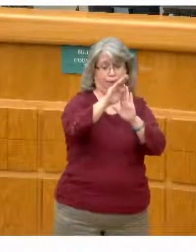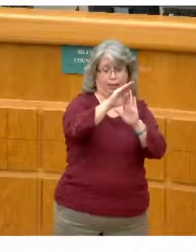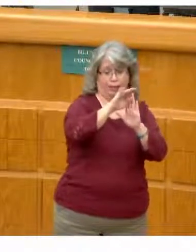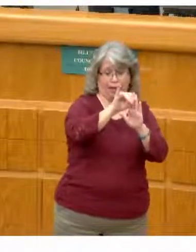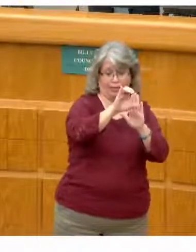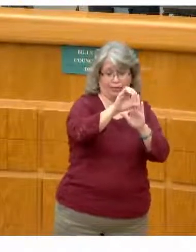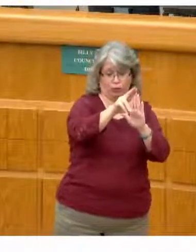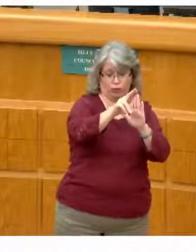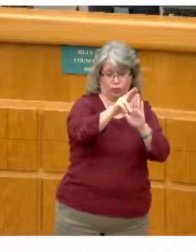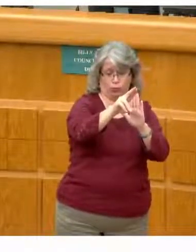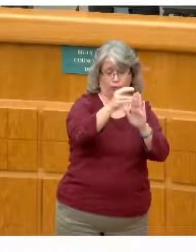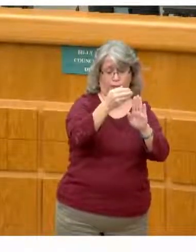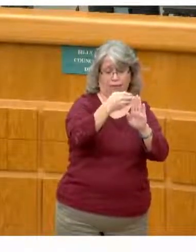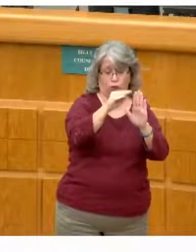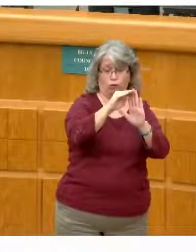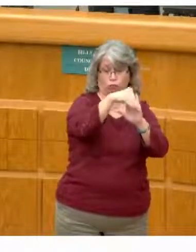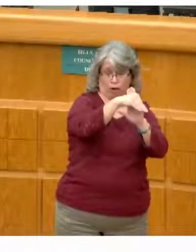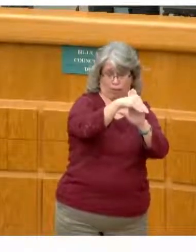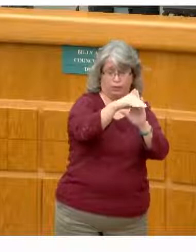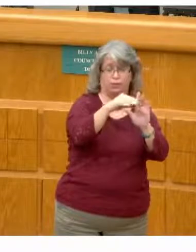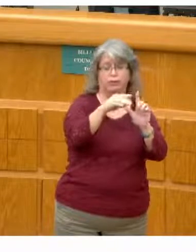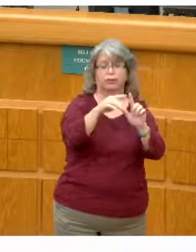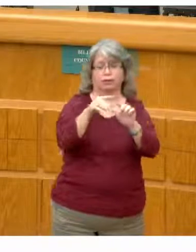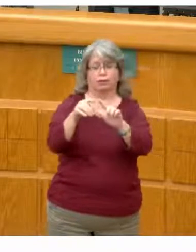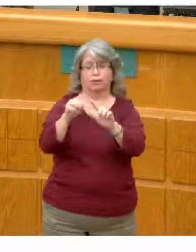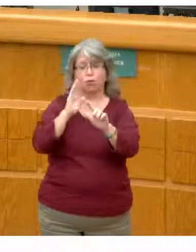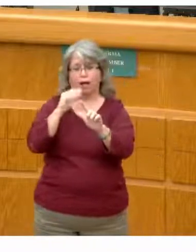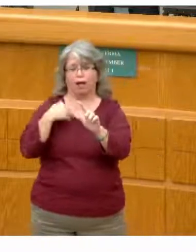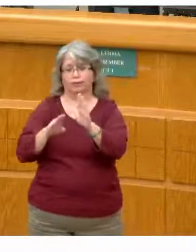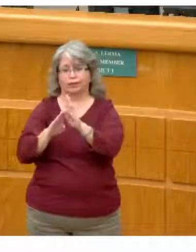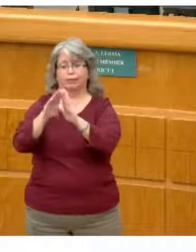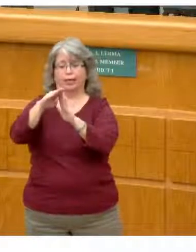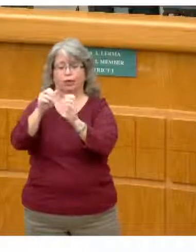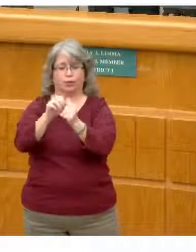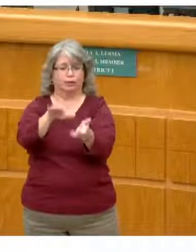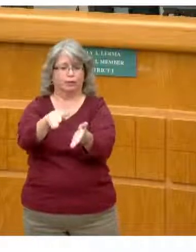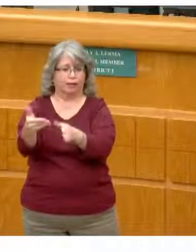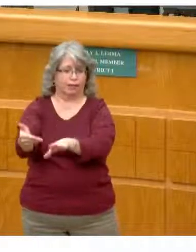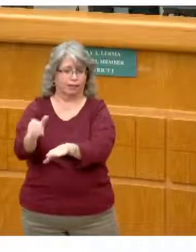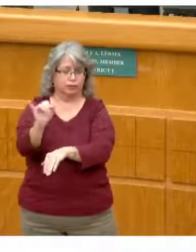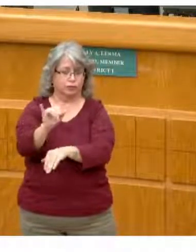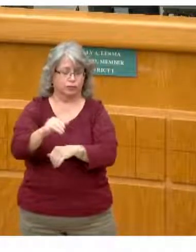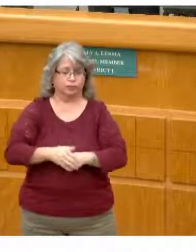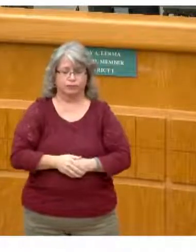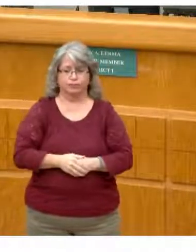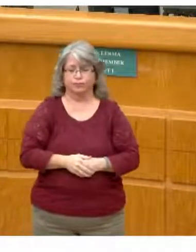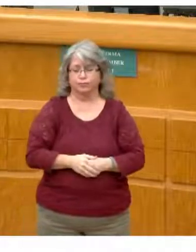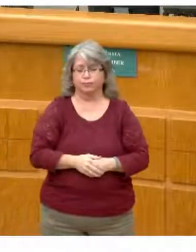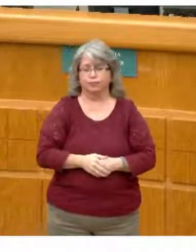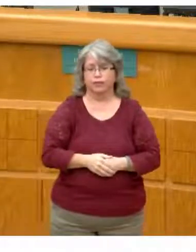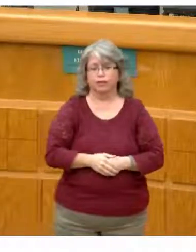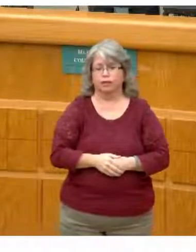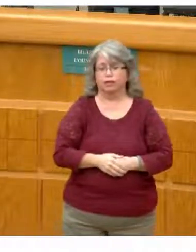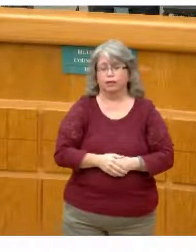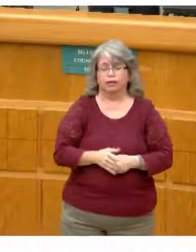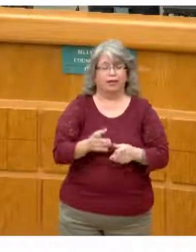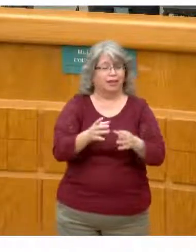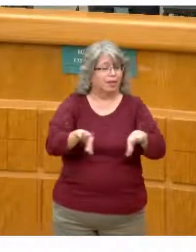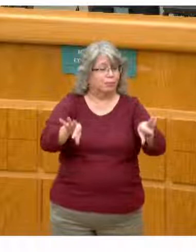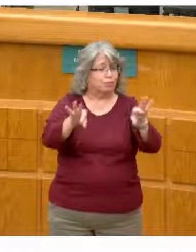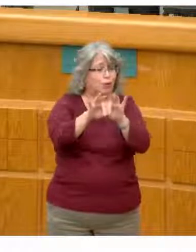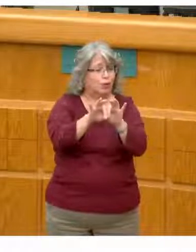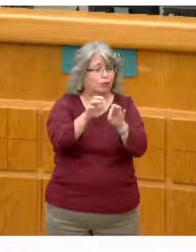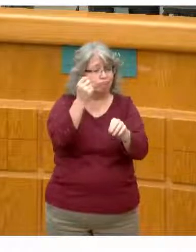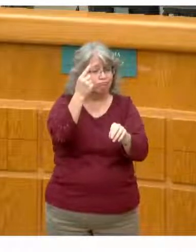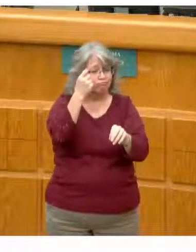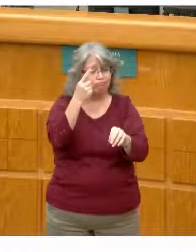COVID, which we're at that right about now. Okay, the thing that really matters is how much vacancy are there in our hospitals in the Coastal